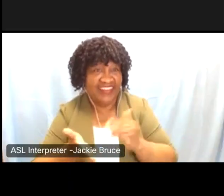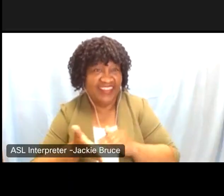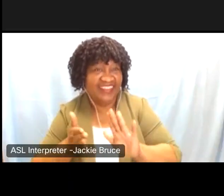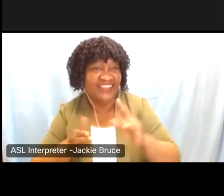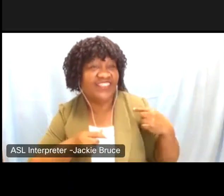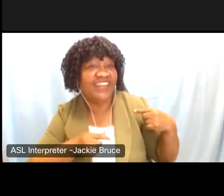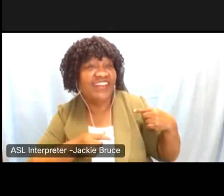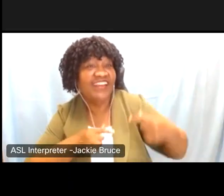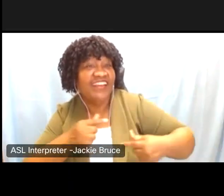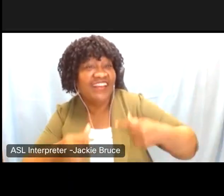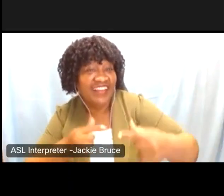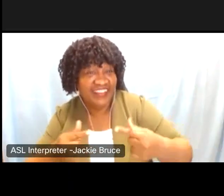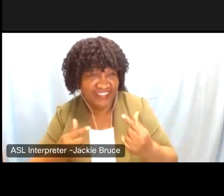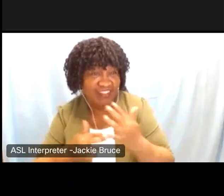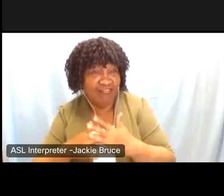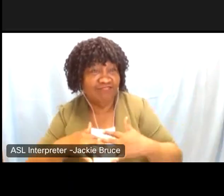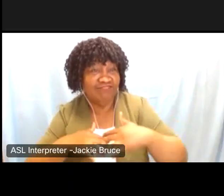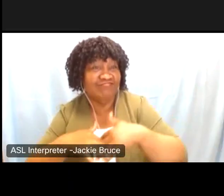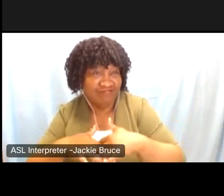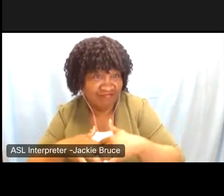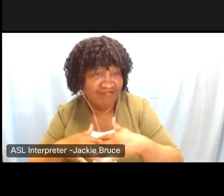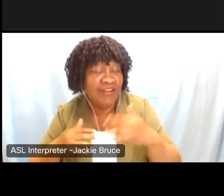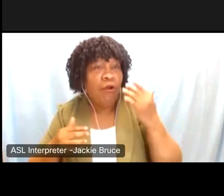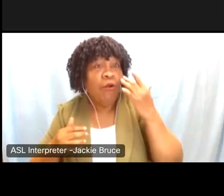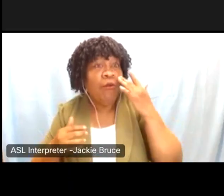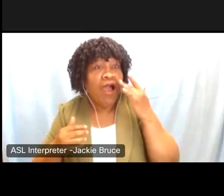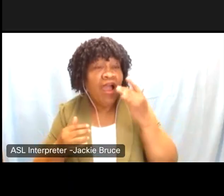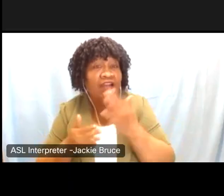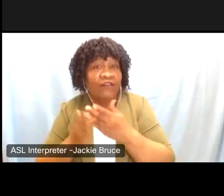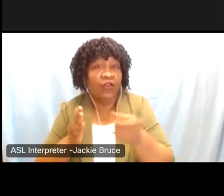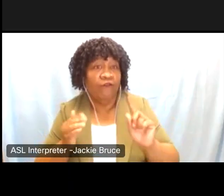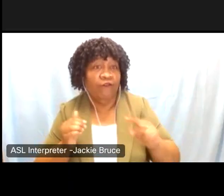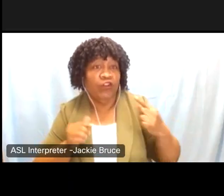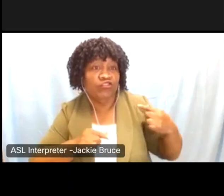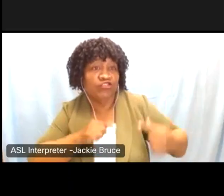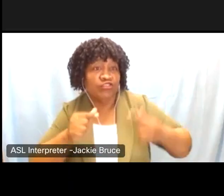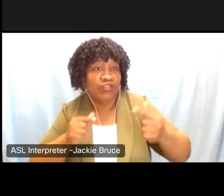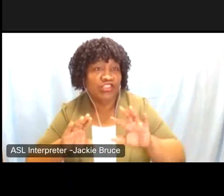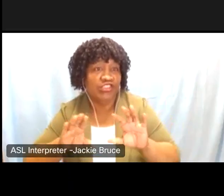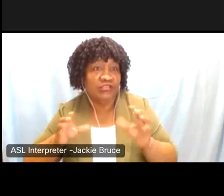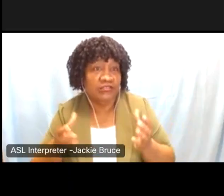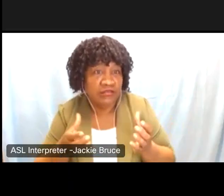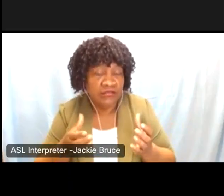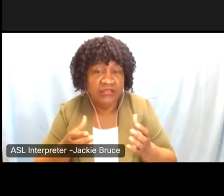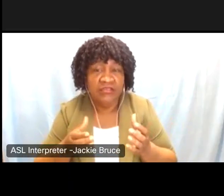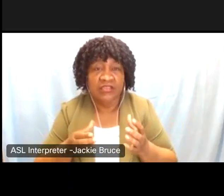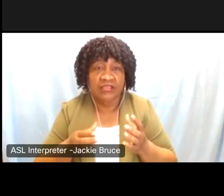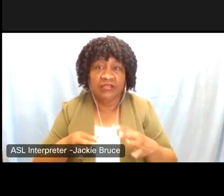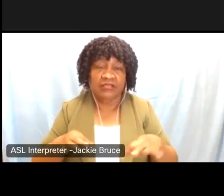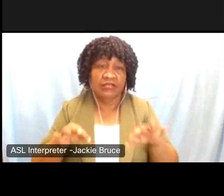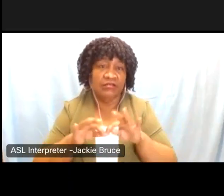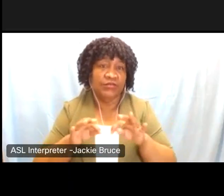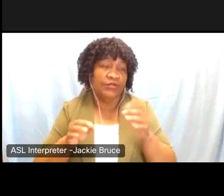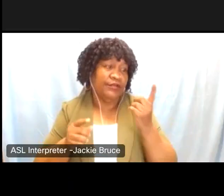ancestral roots, because particularly for those who are first generation, being in